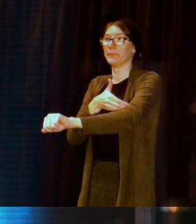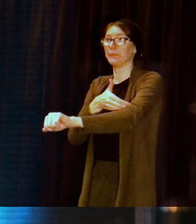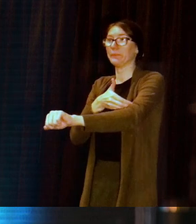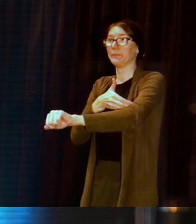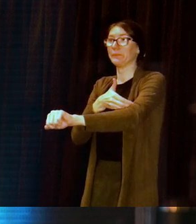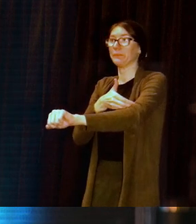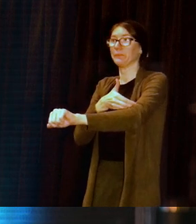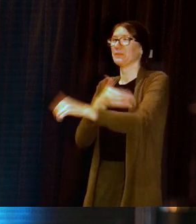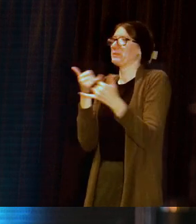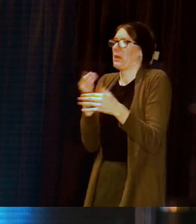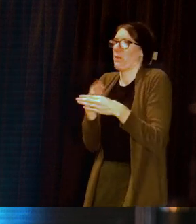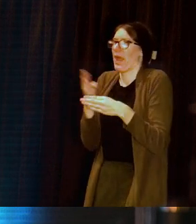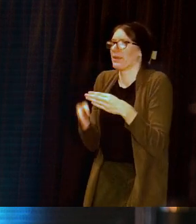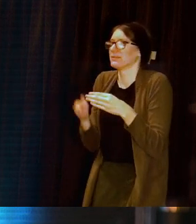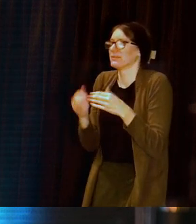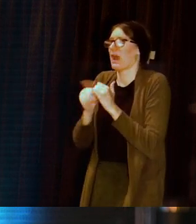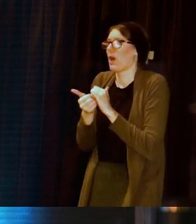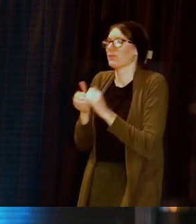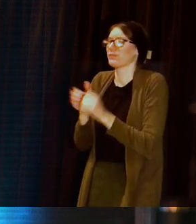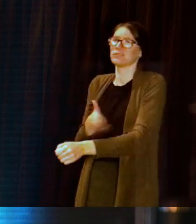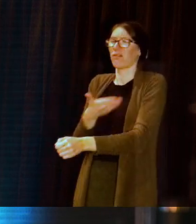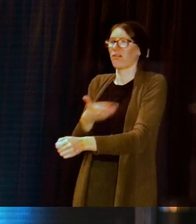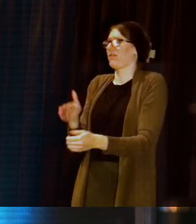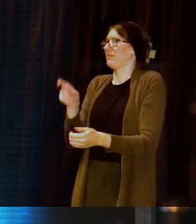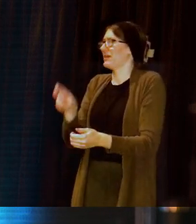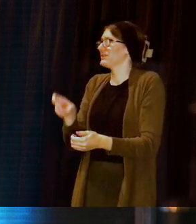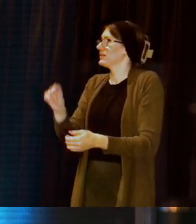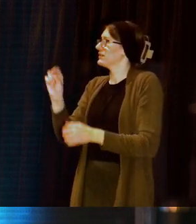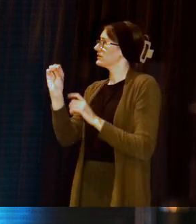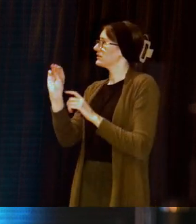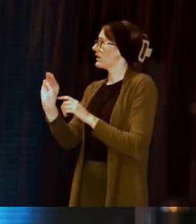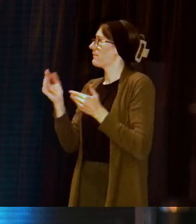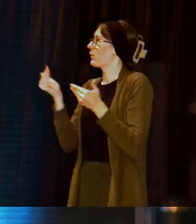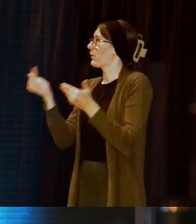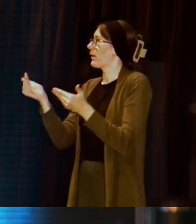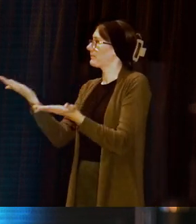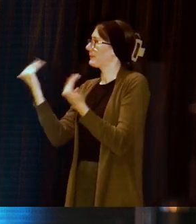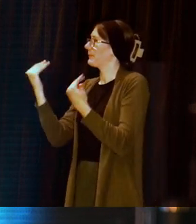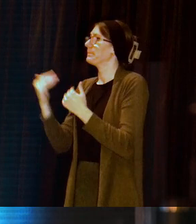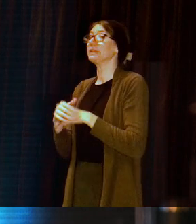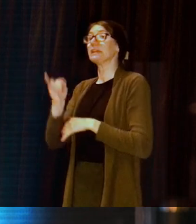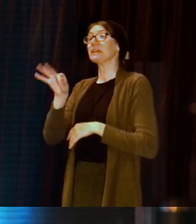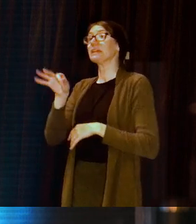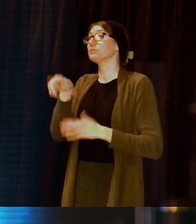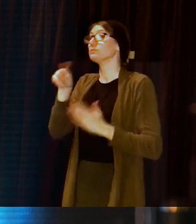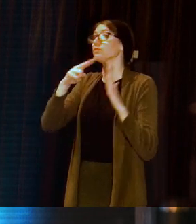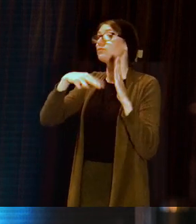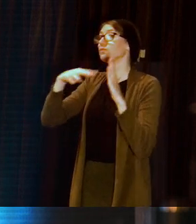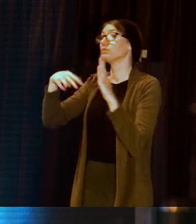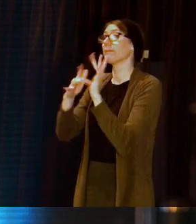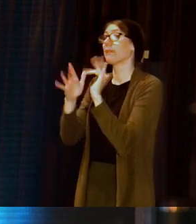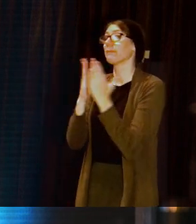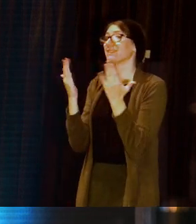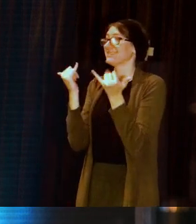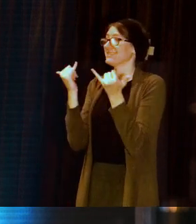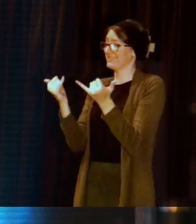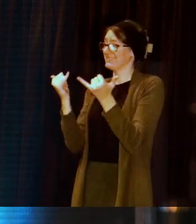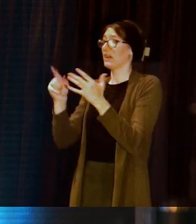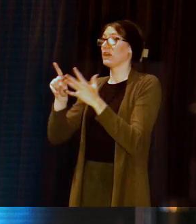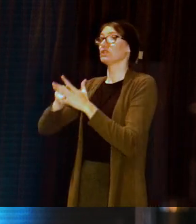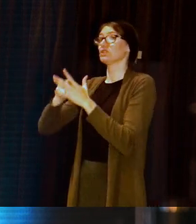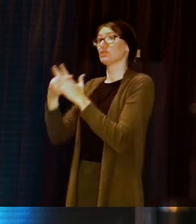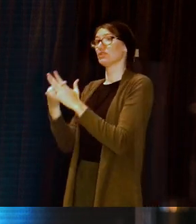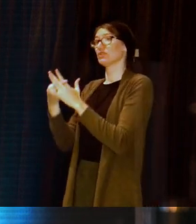How do we end this? We got to do it in song. Tom, would you come on up? If you've been reading your Bible with us, today you